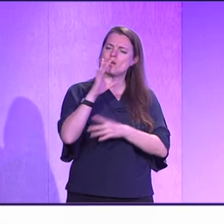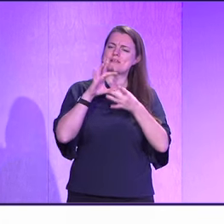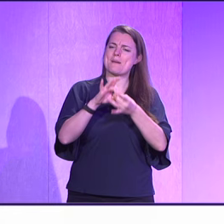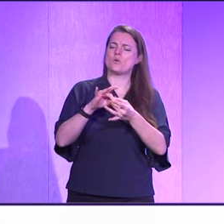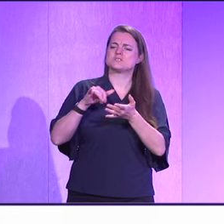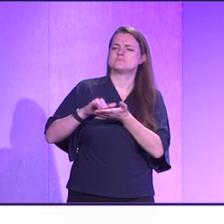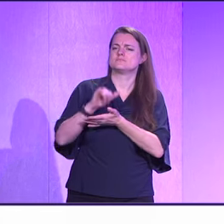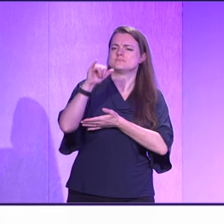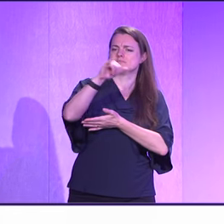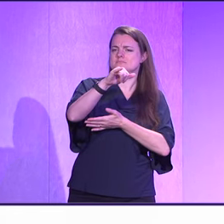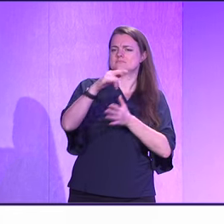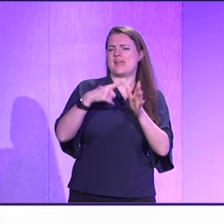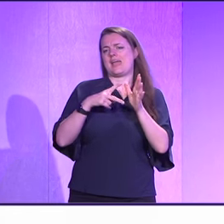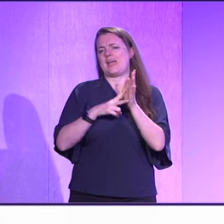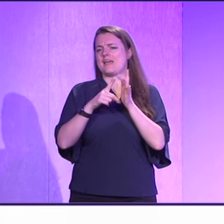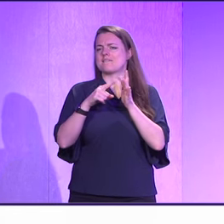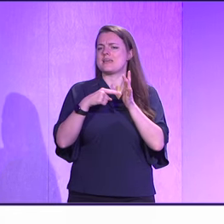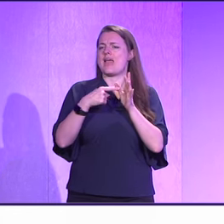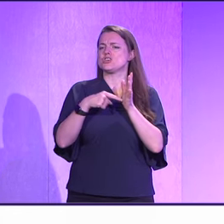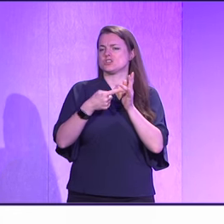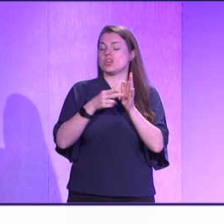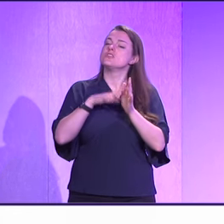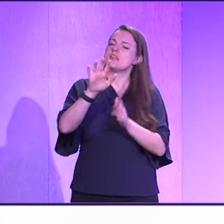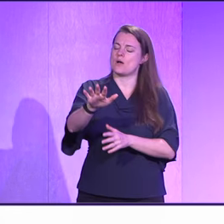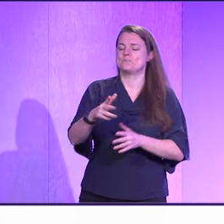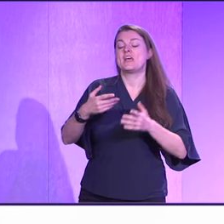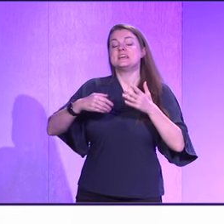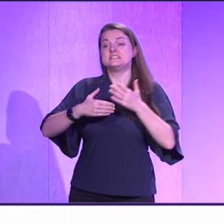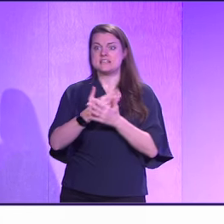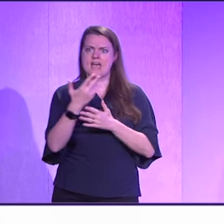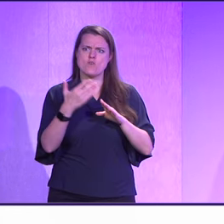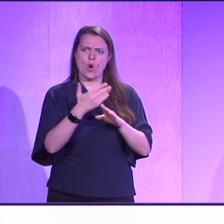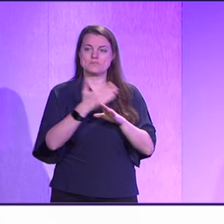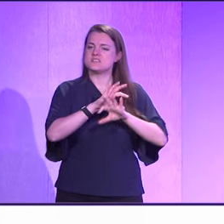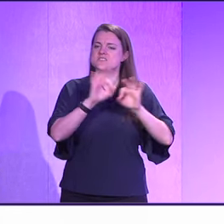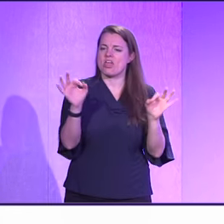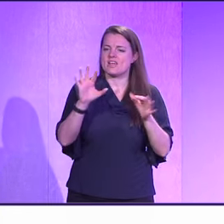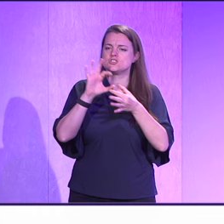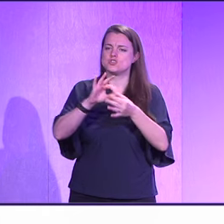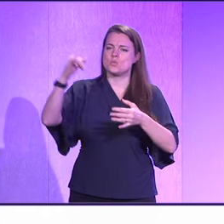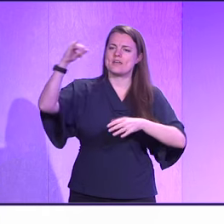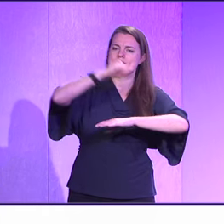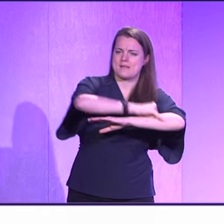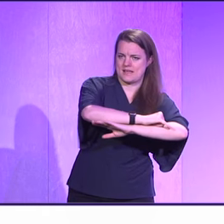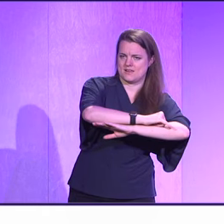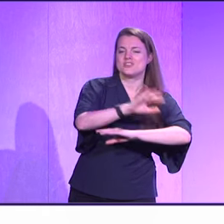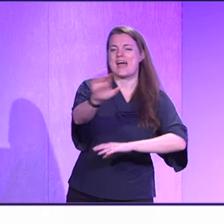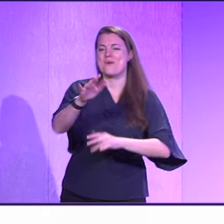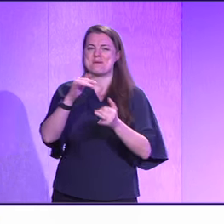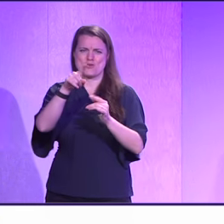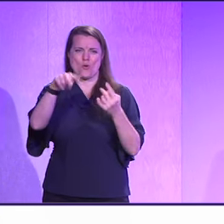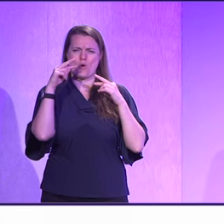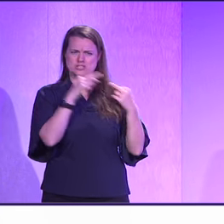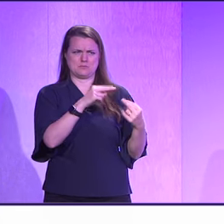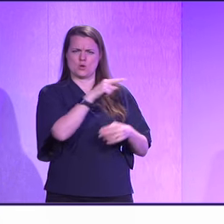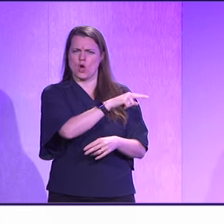really clear. DevOps has nothing to do with the planes landing. If you're flying home and you're sitting there going, wait a second, that guy has something to do with airlines. Does he